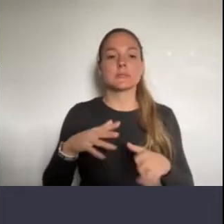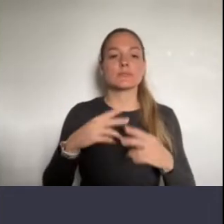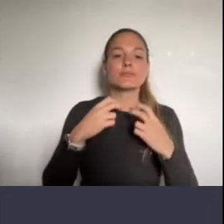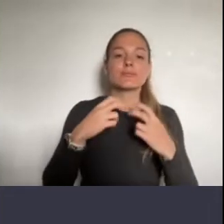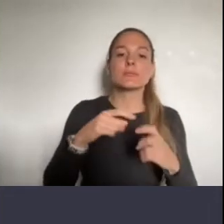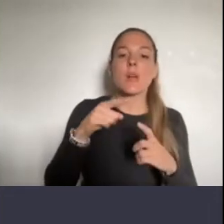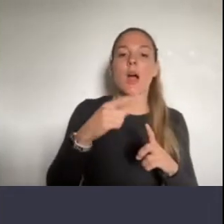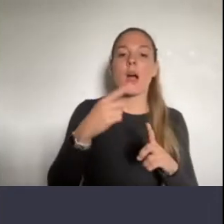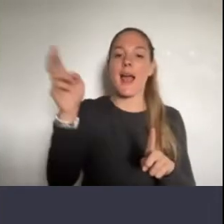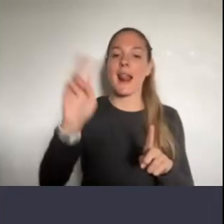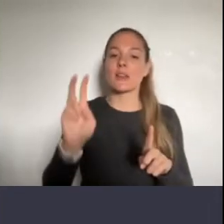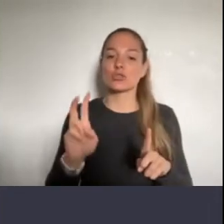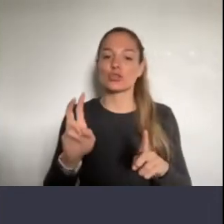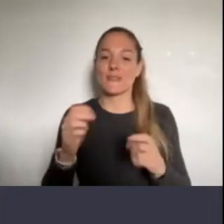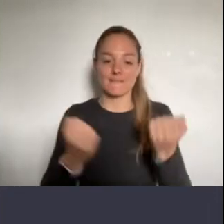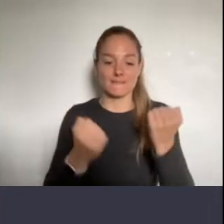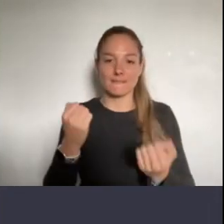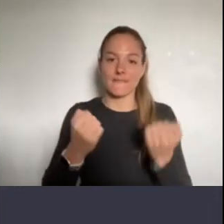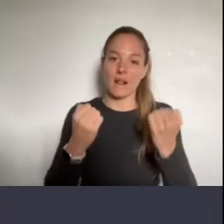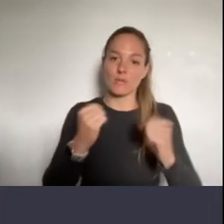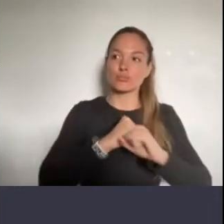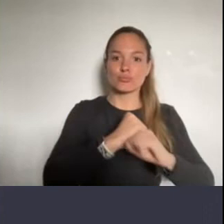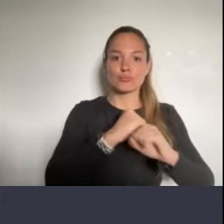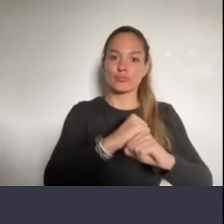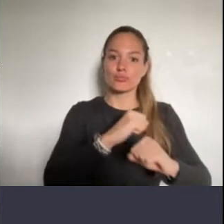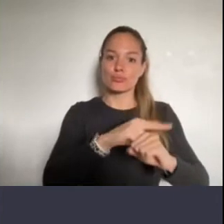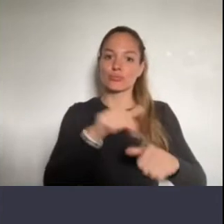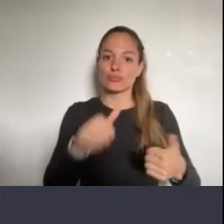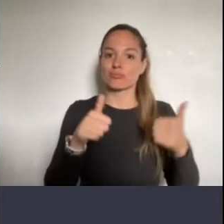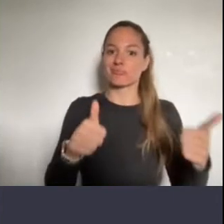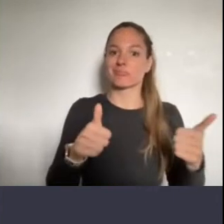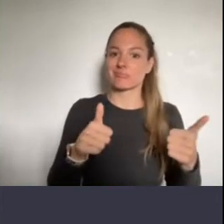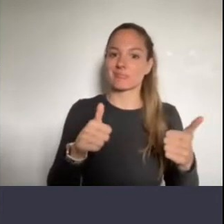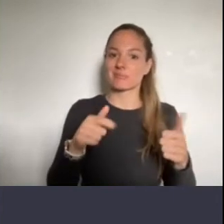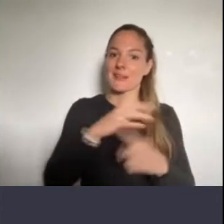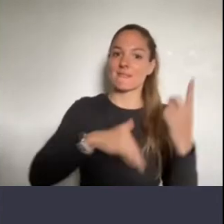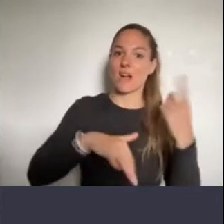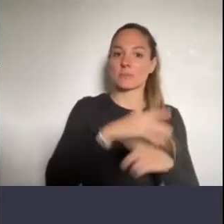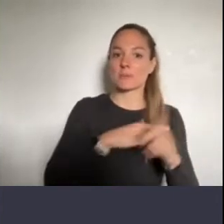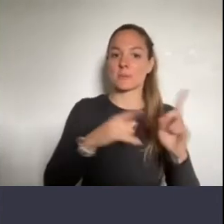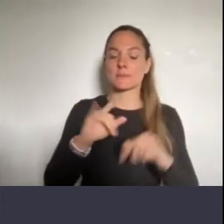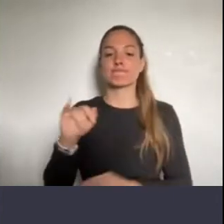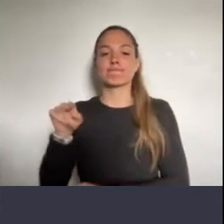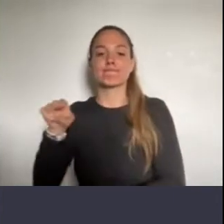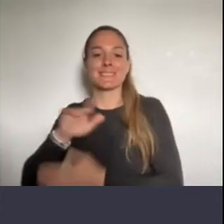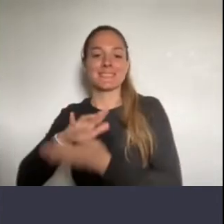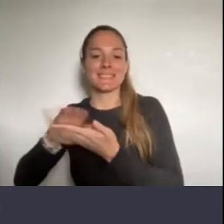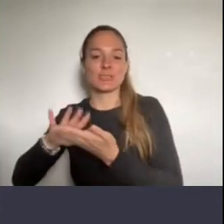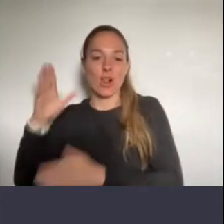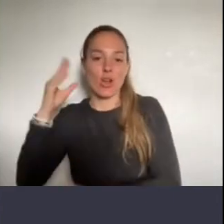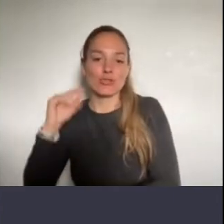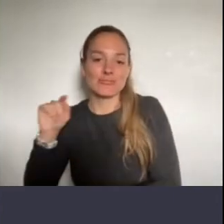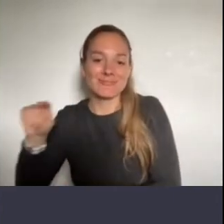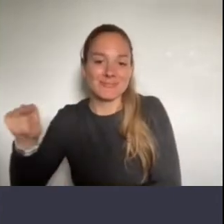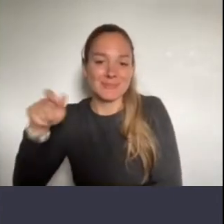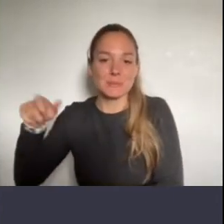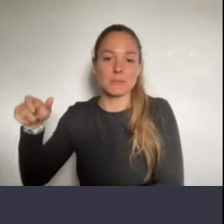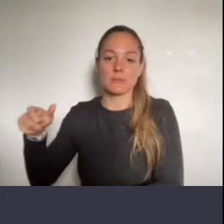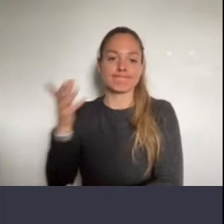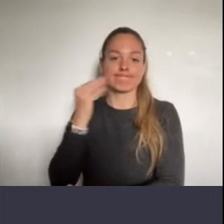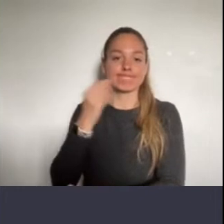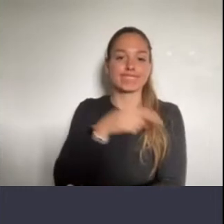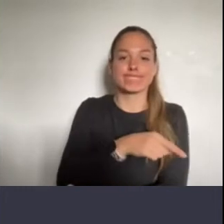some safety issues around with those with hearing loss. And in 2019, another report, which was taken from the